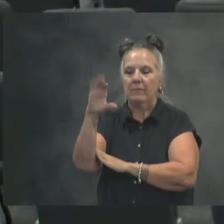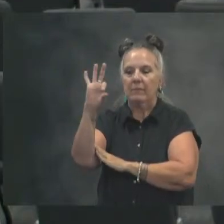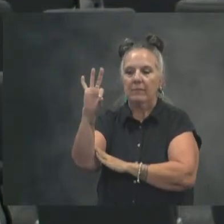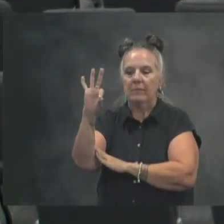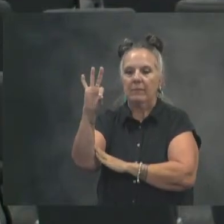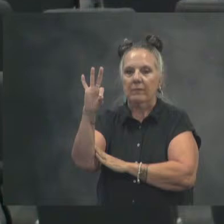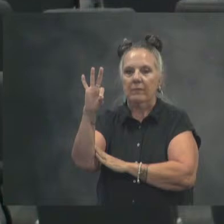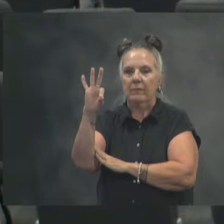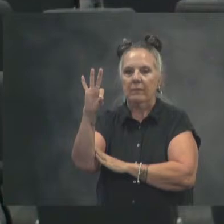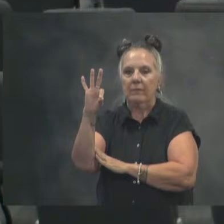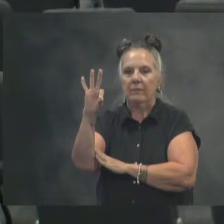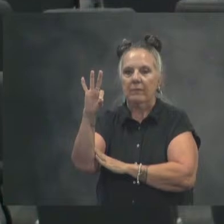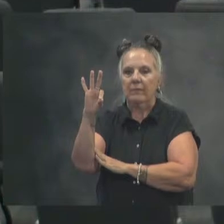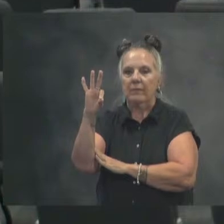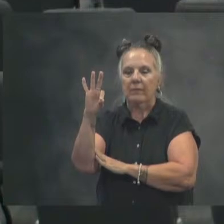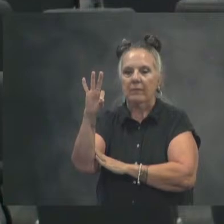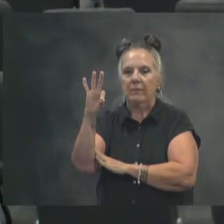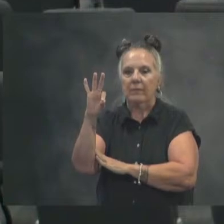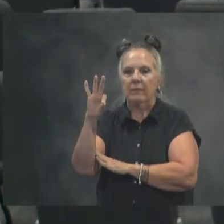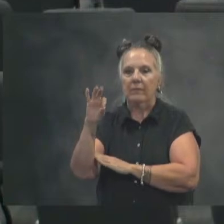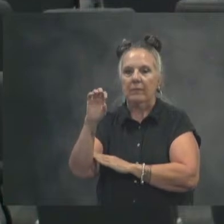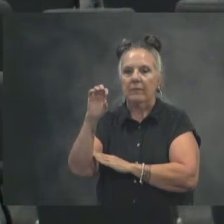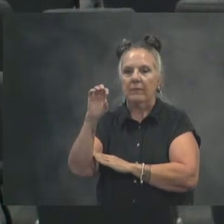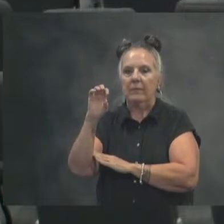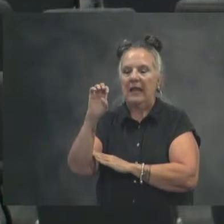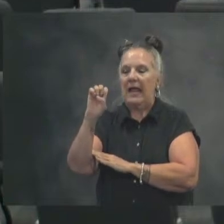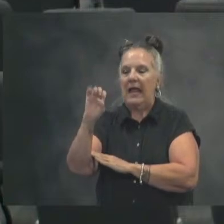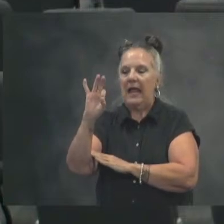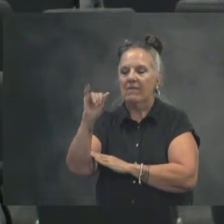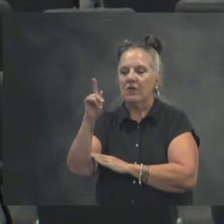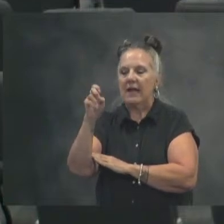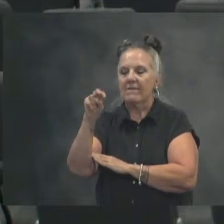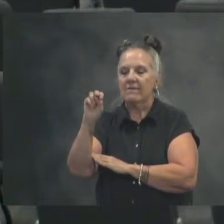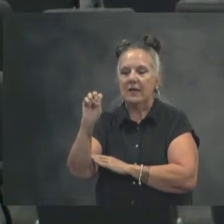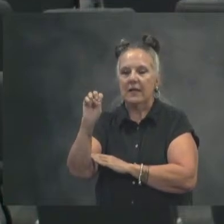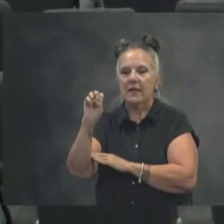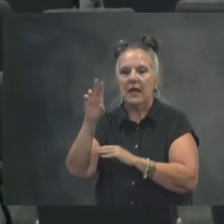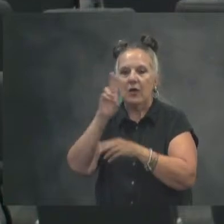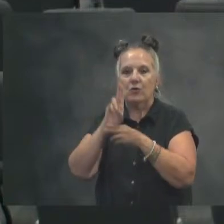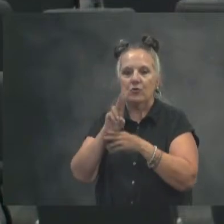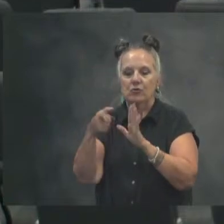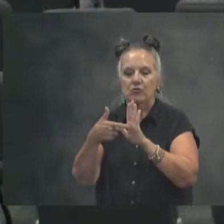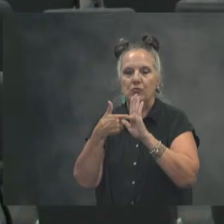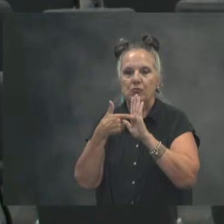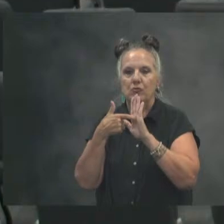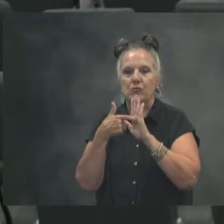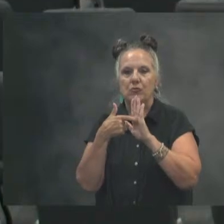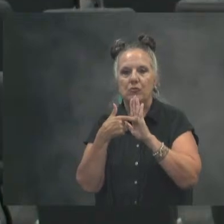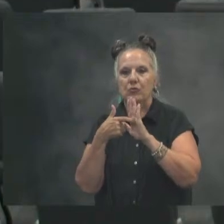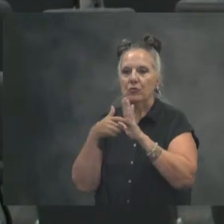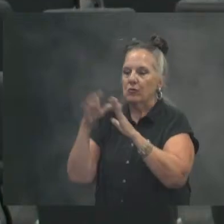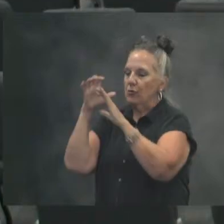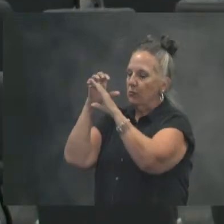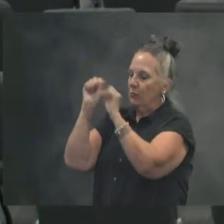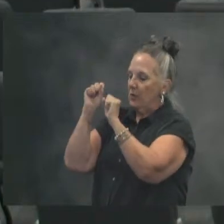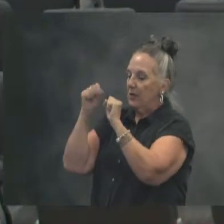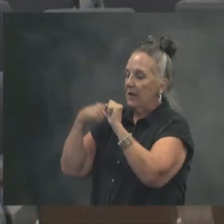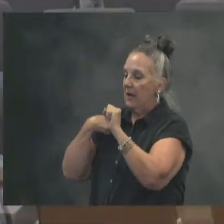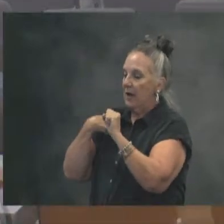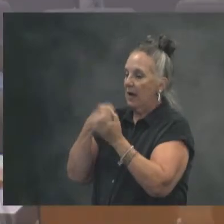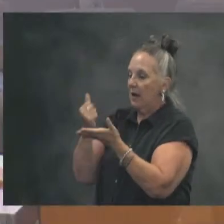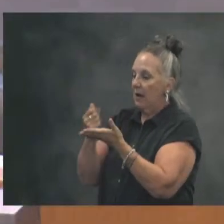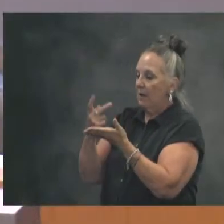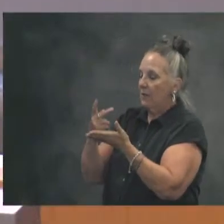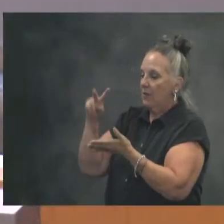JHCF, epinephrine availability and use requirements. Is there a motion, please? Madam President, I move to approve